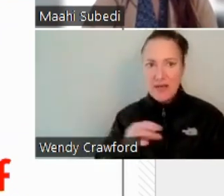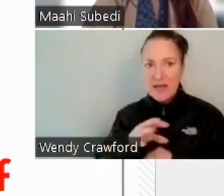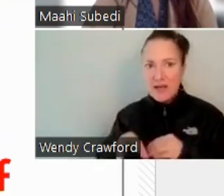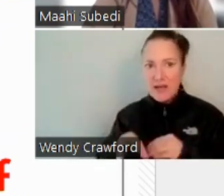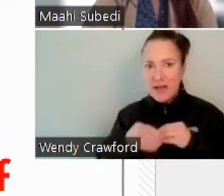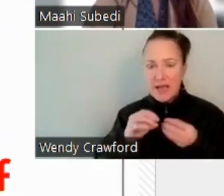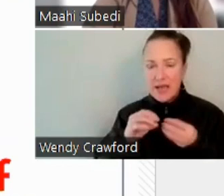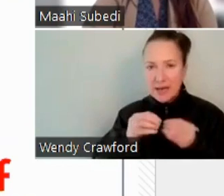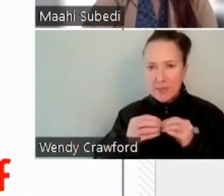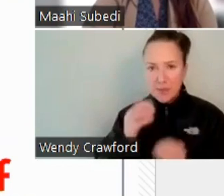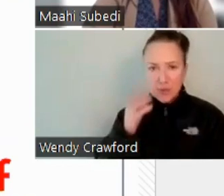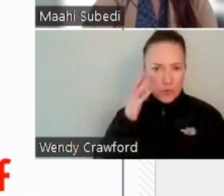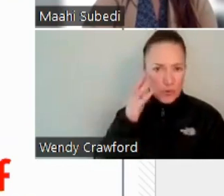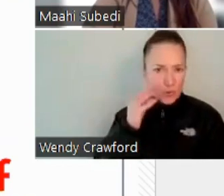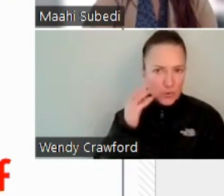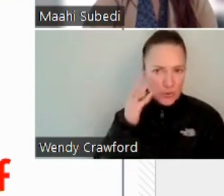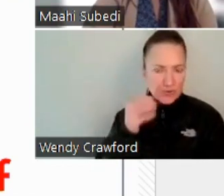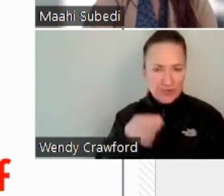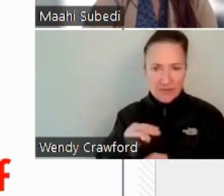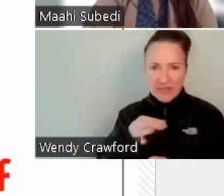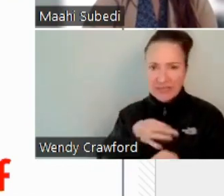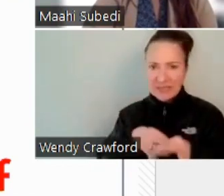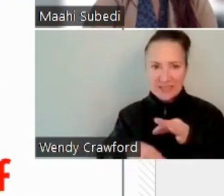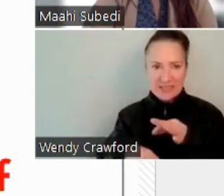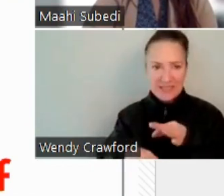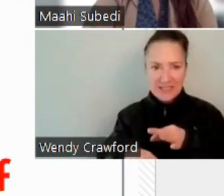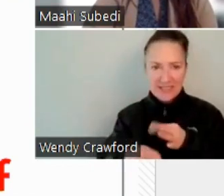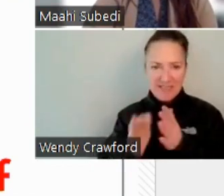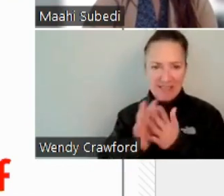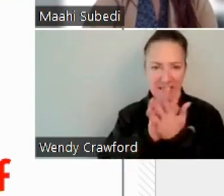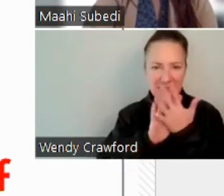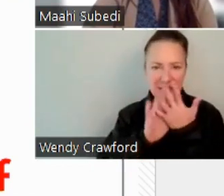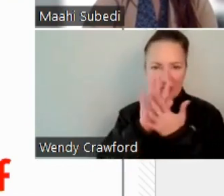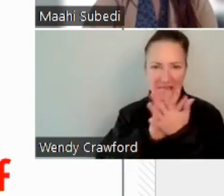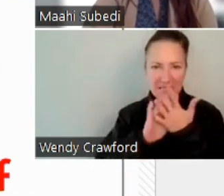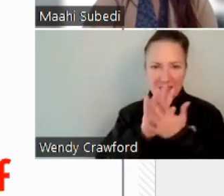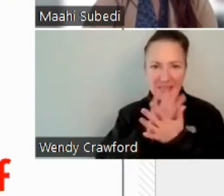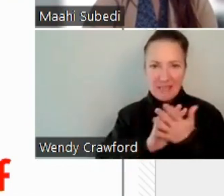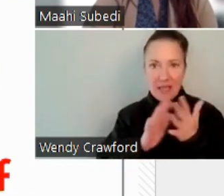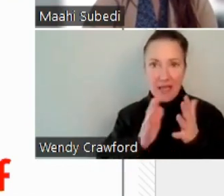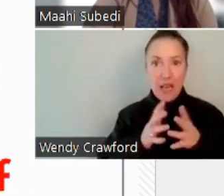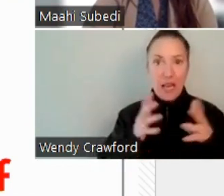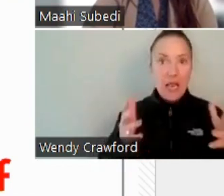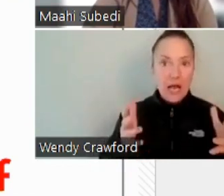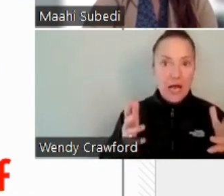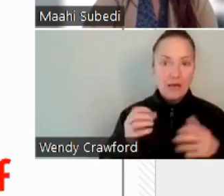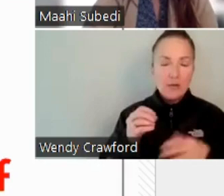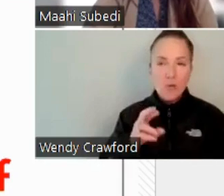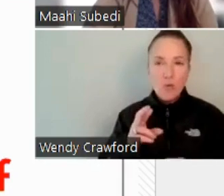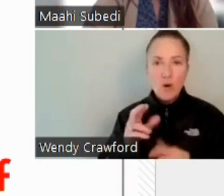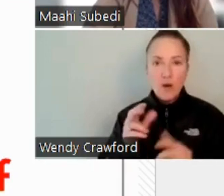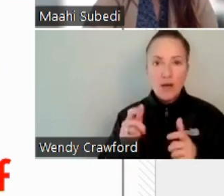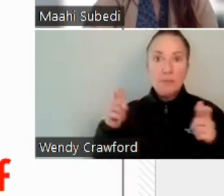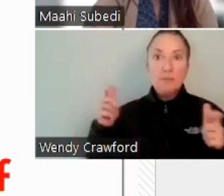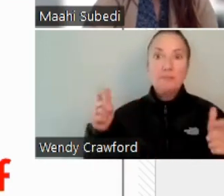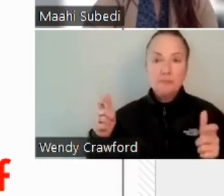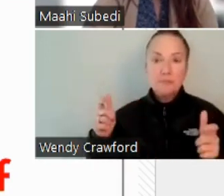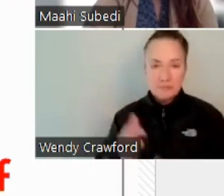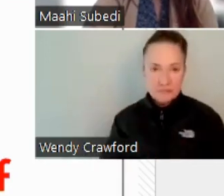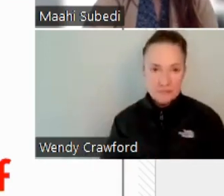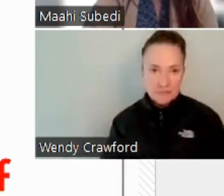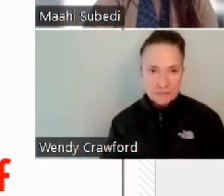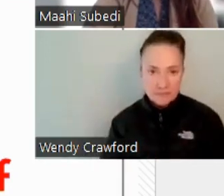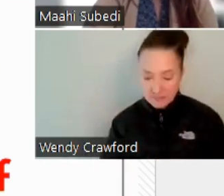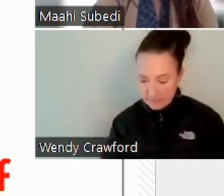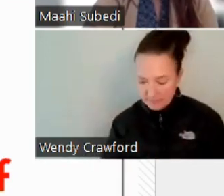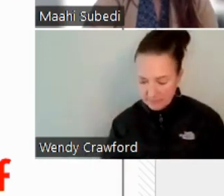to your experiences instead of vague language like a lot of or a great deal. So I want you right